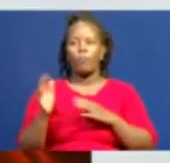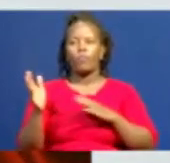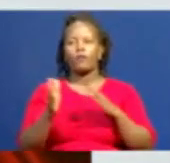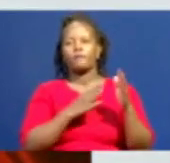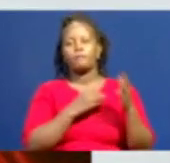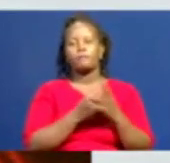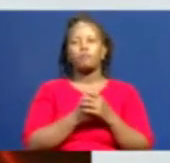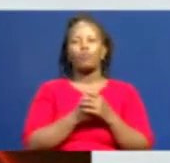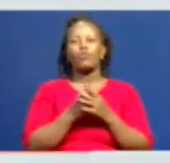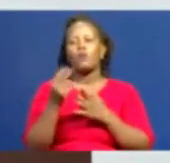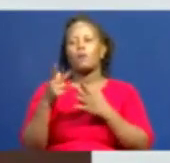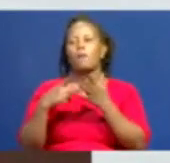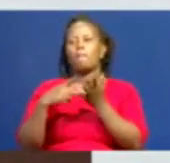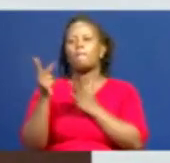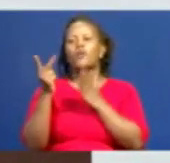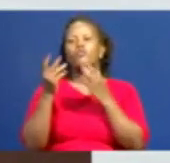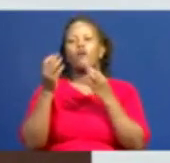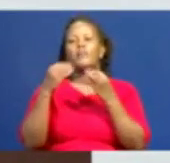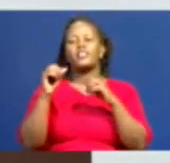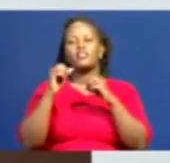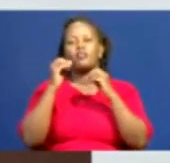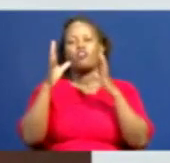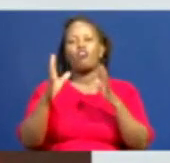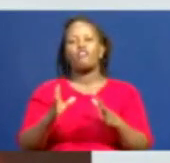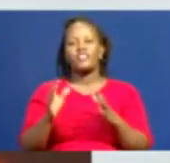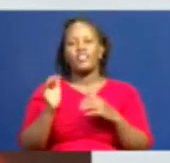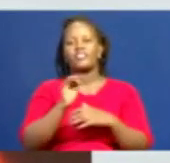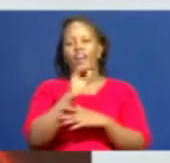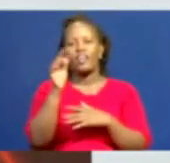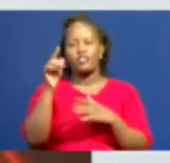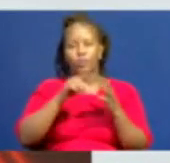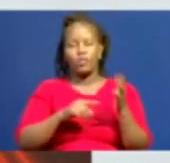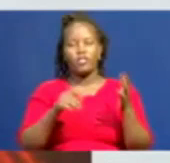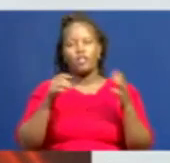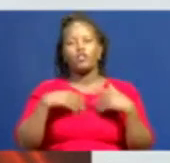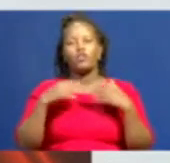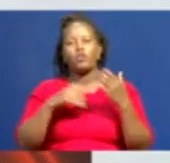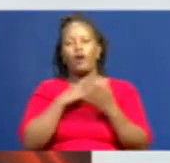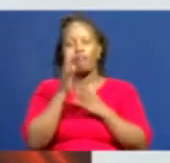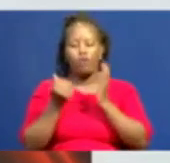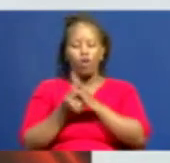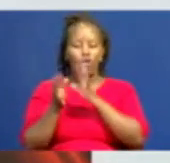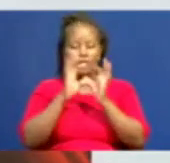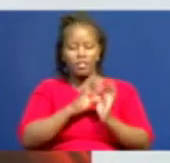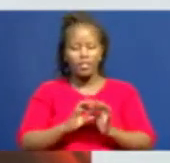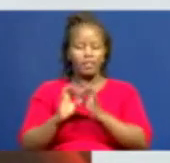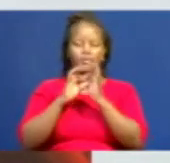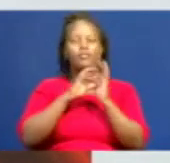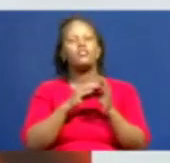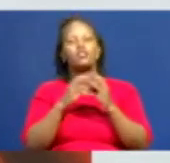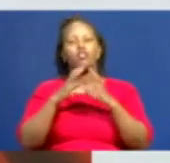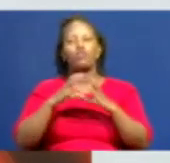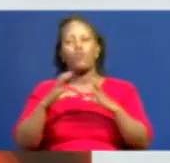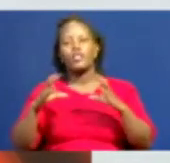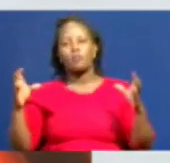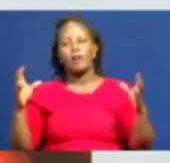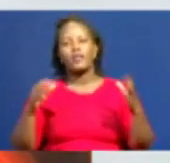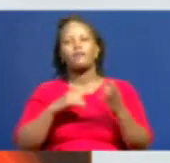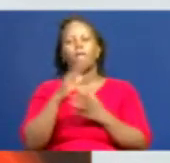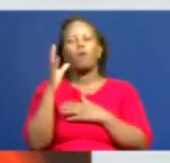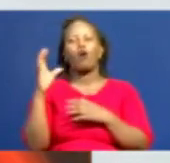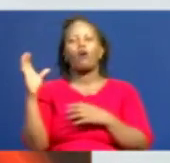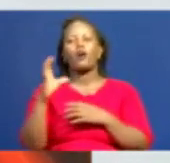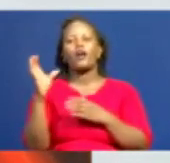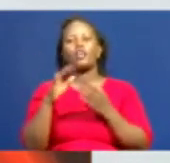Procurement officers are being urged to embrace the transformative power of interconnectivity to expand market reach and attract a broader customer